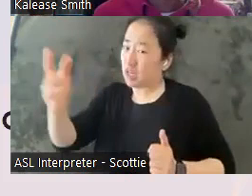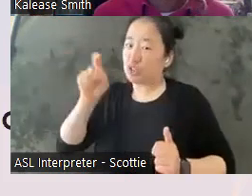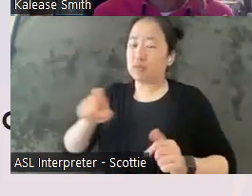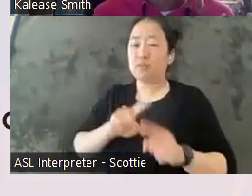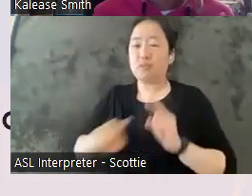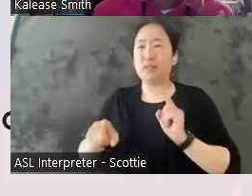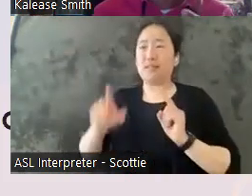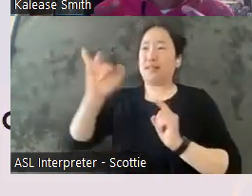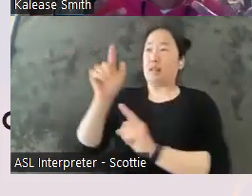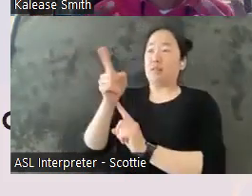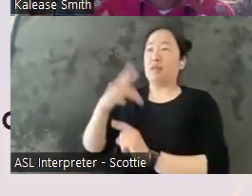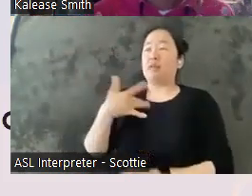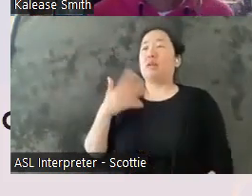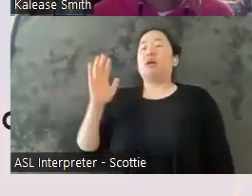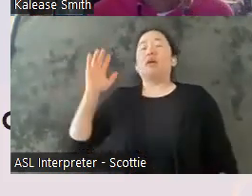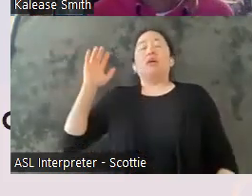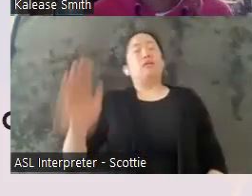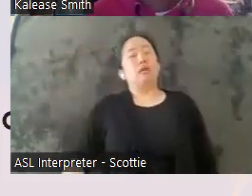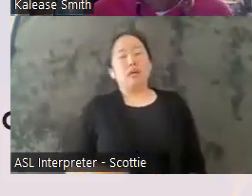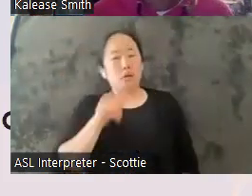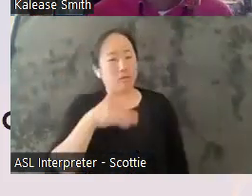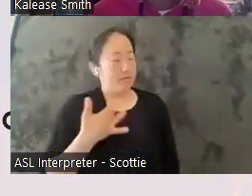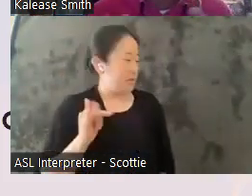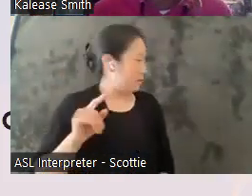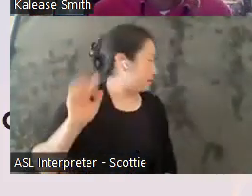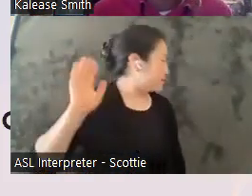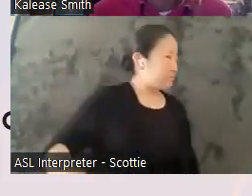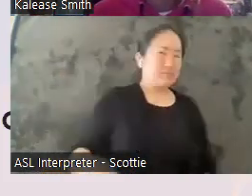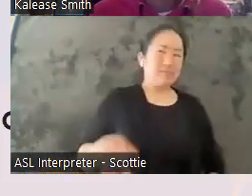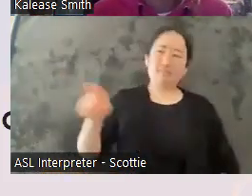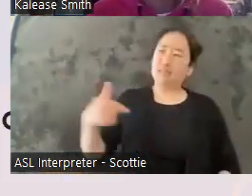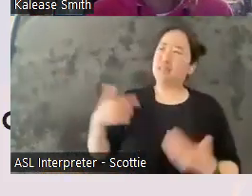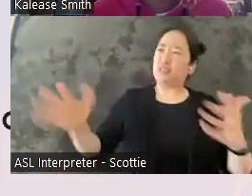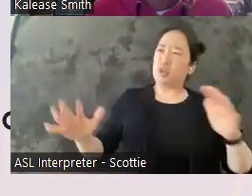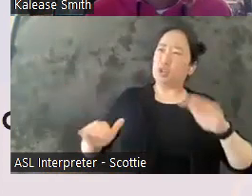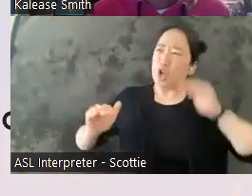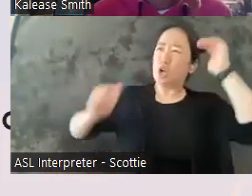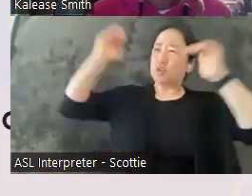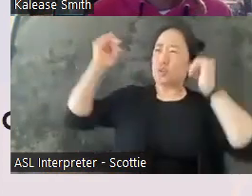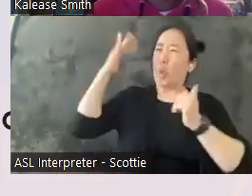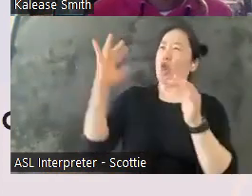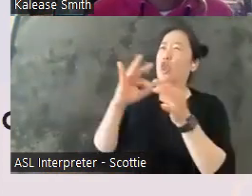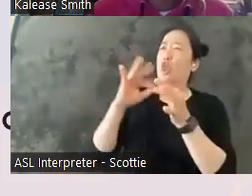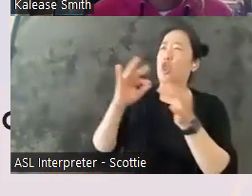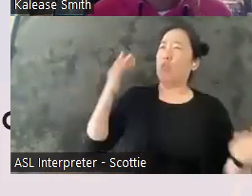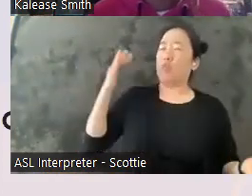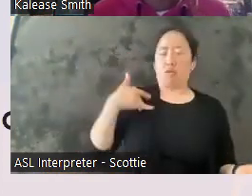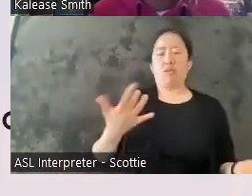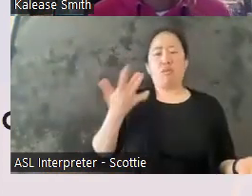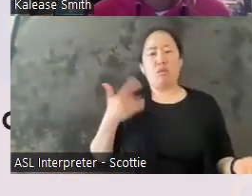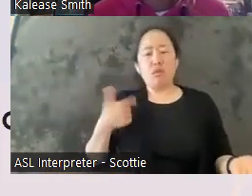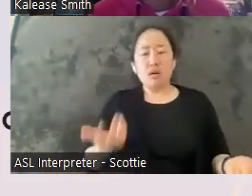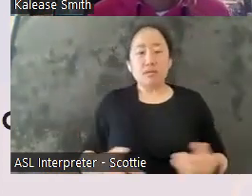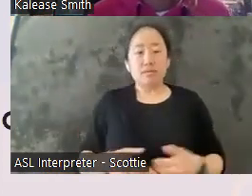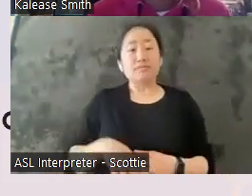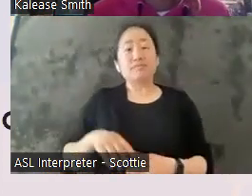it's just, I'm like, these are grown adults. Why is this stuff coming out of their mouth? At one point, I did have a conversation